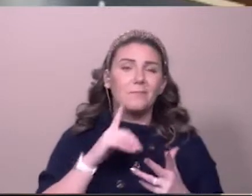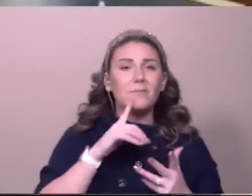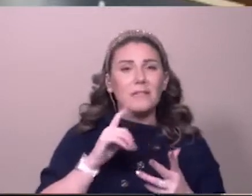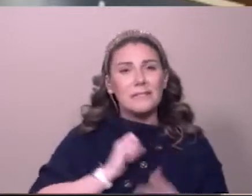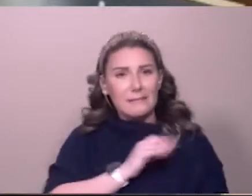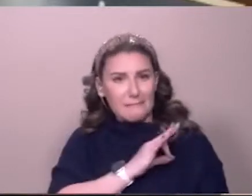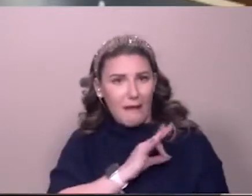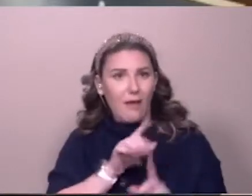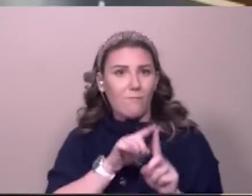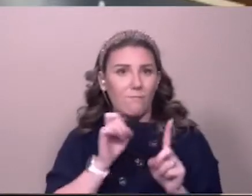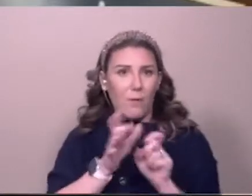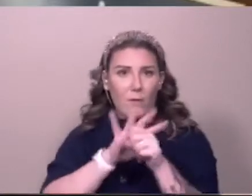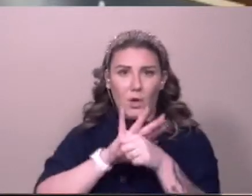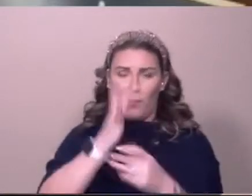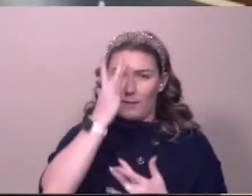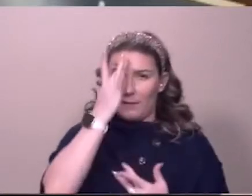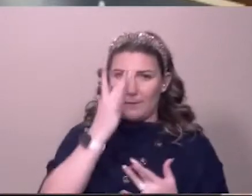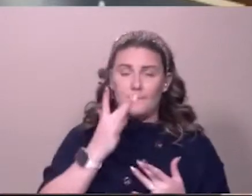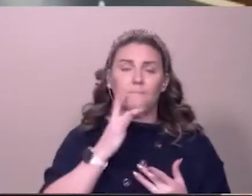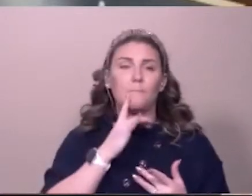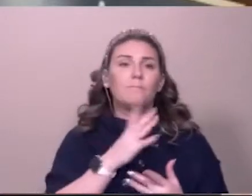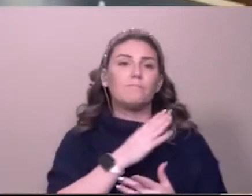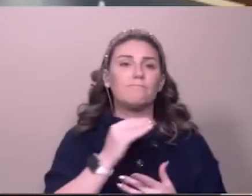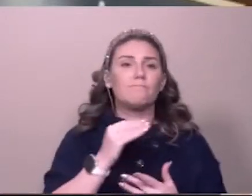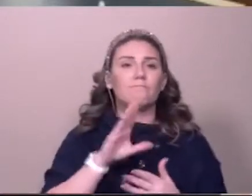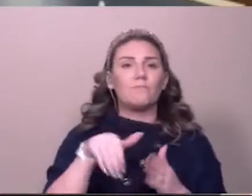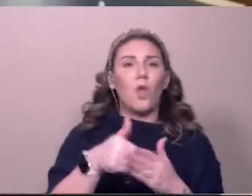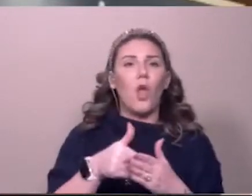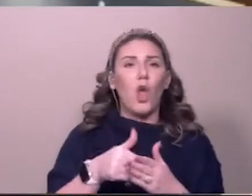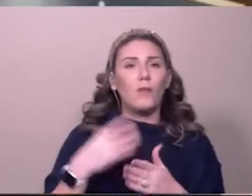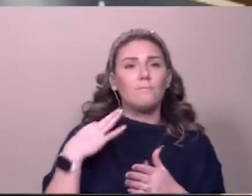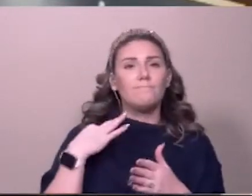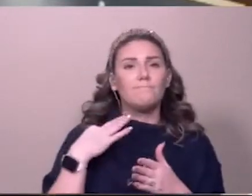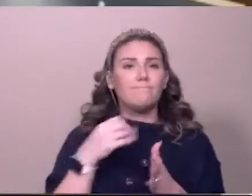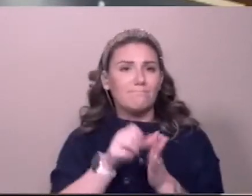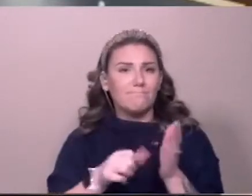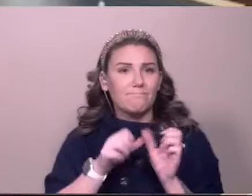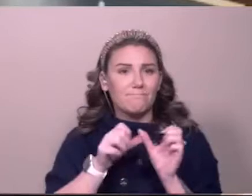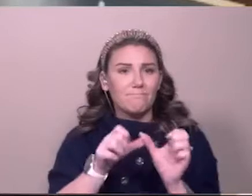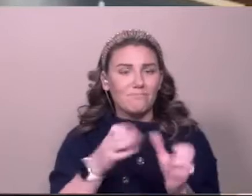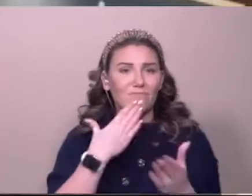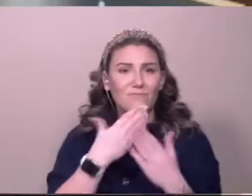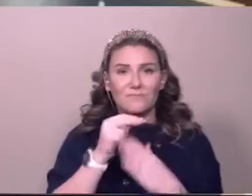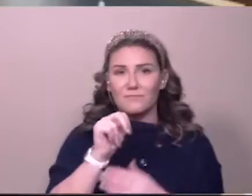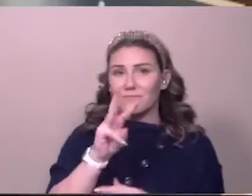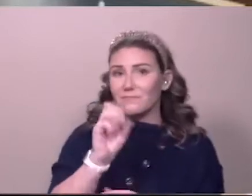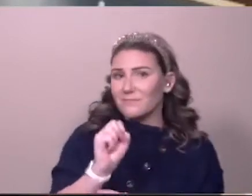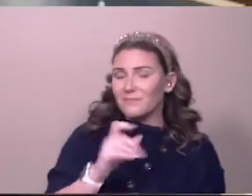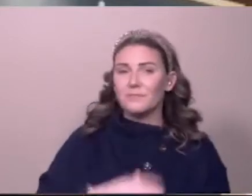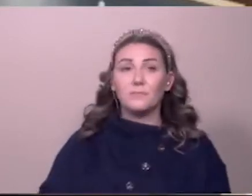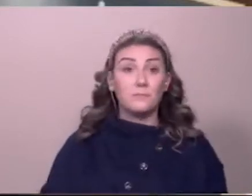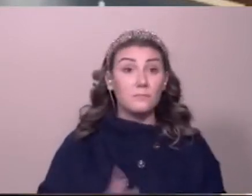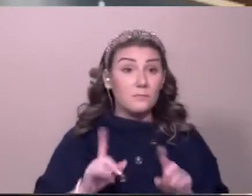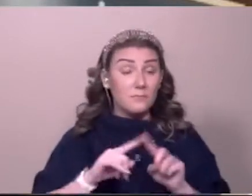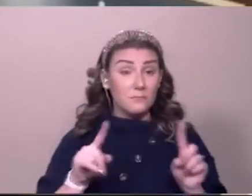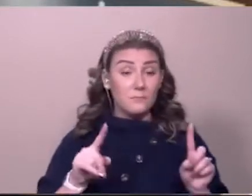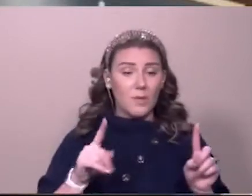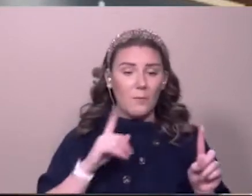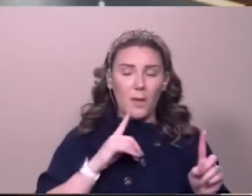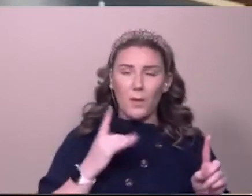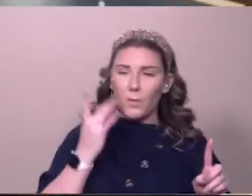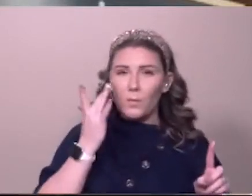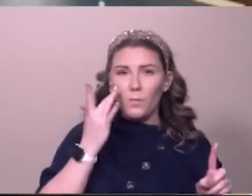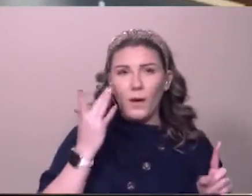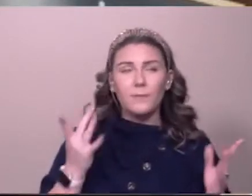to scale back up our delayed procedures and all that. So those are the good news. But here is the thing that gives me